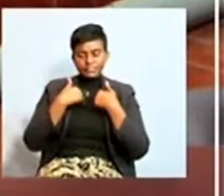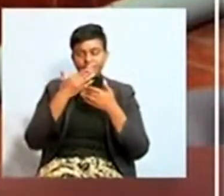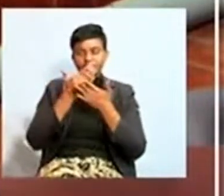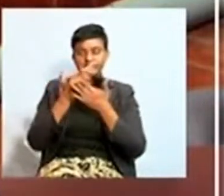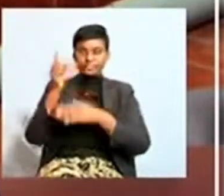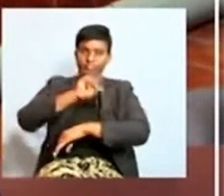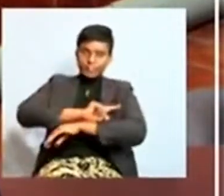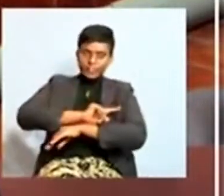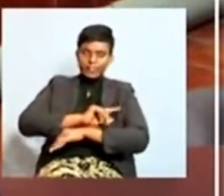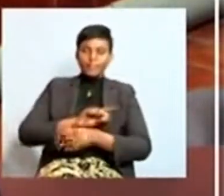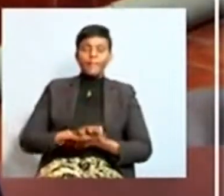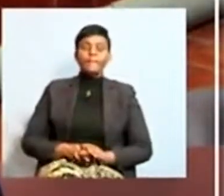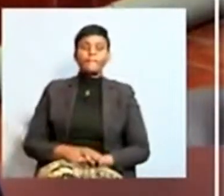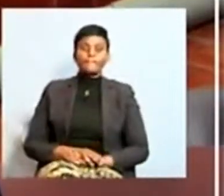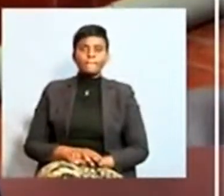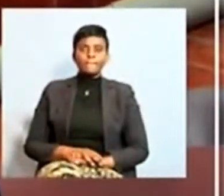day.